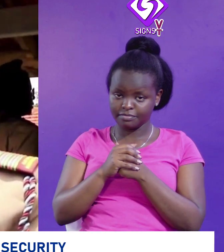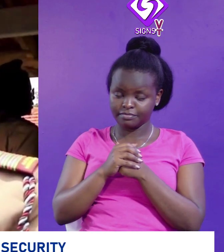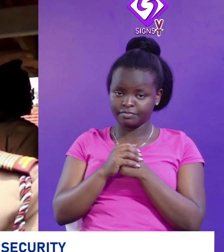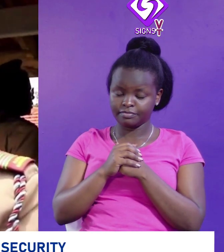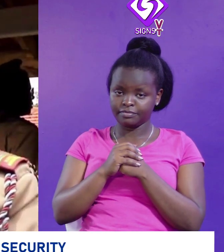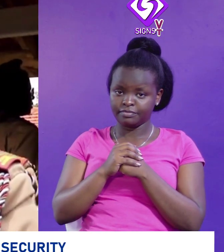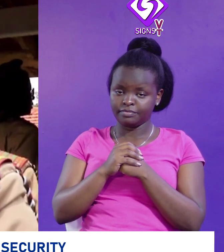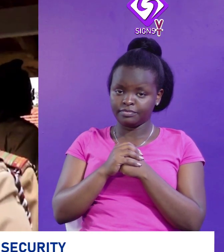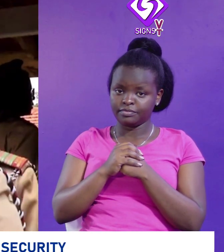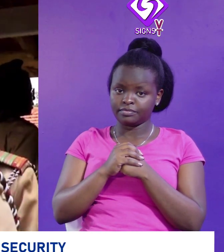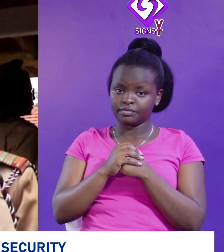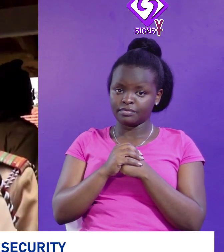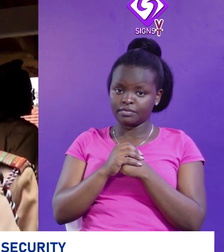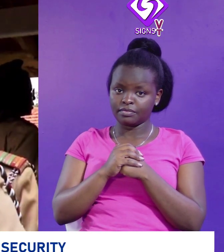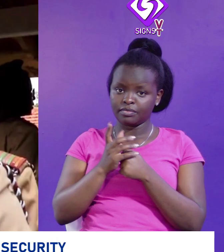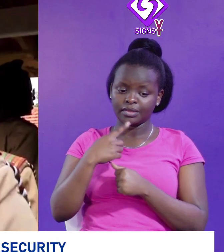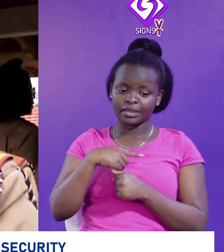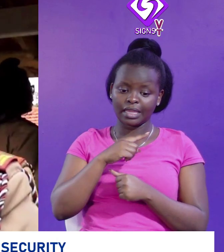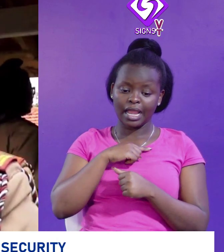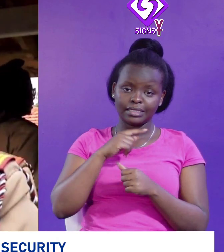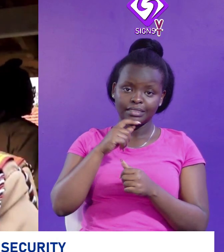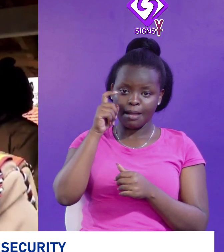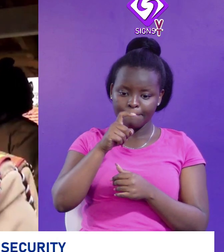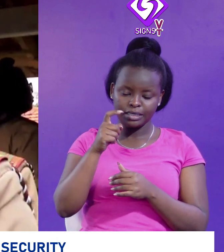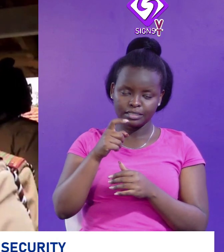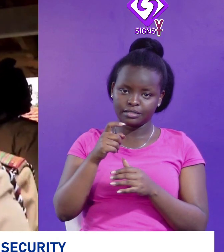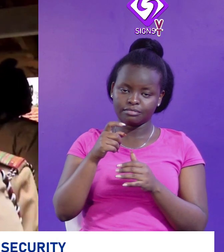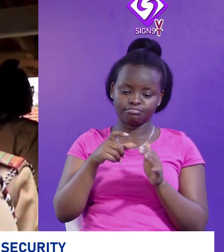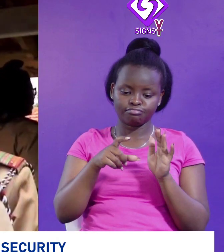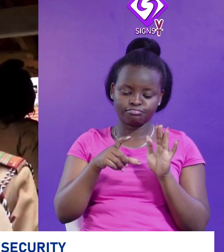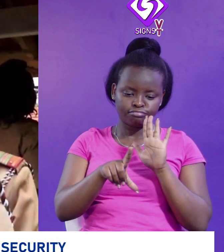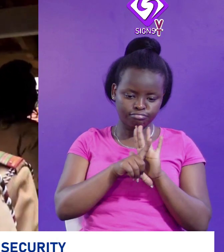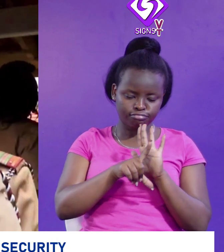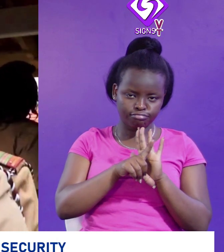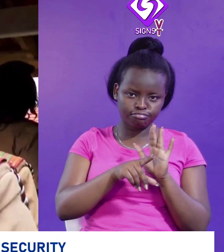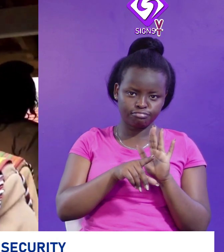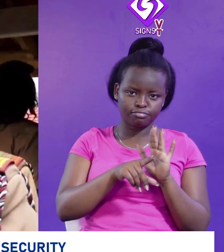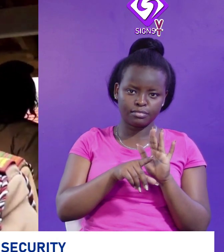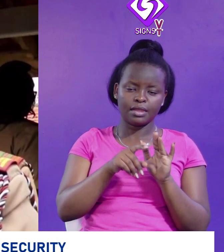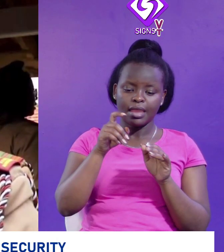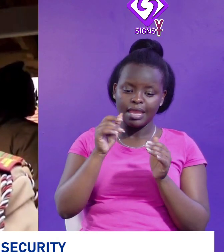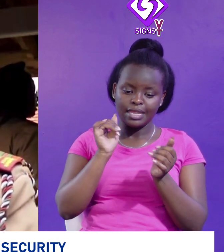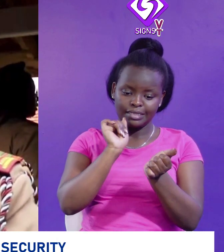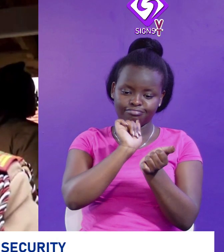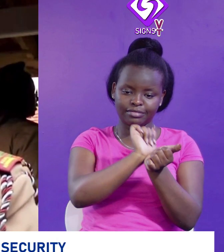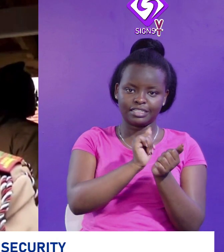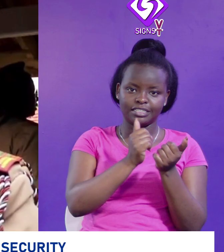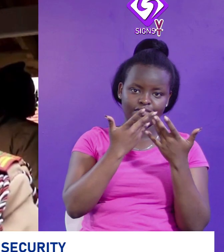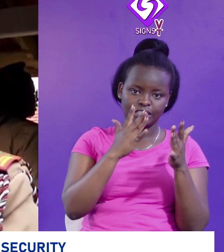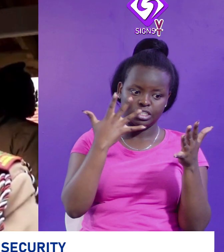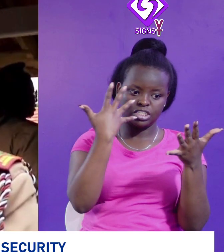law, and we are going to prosecute them and place them in the right place, that is